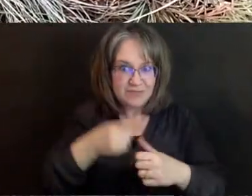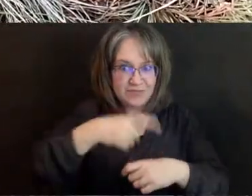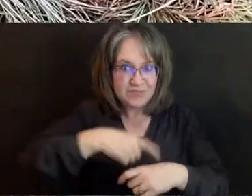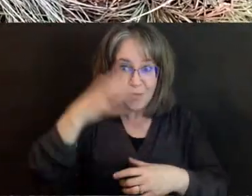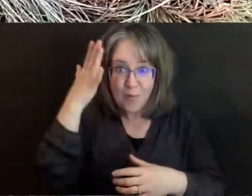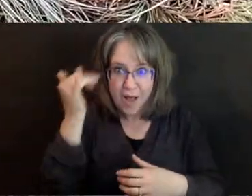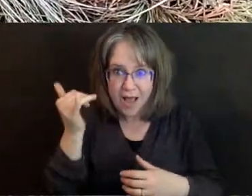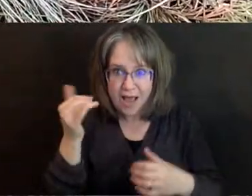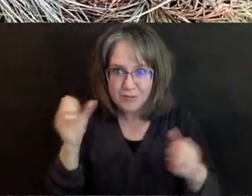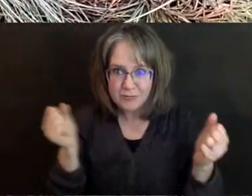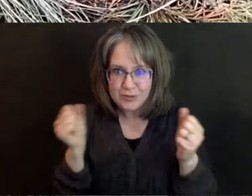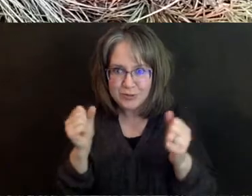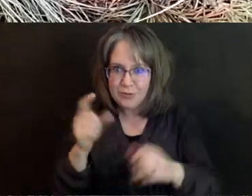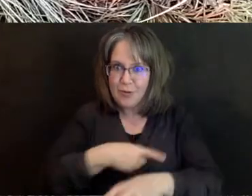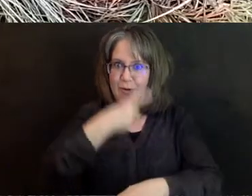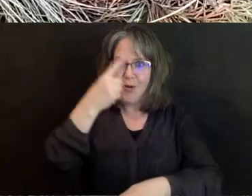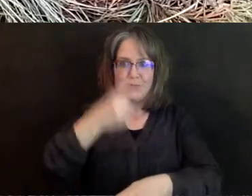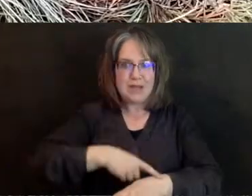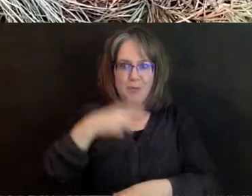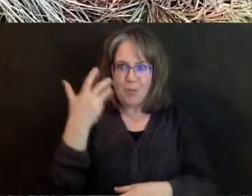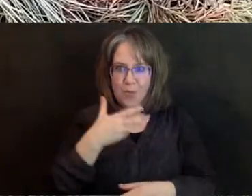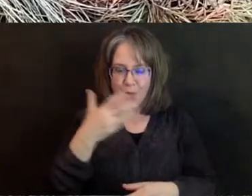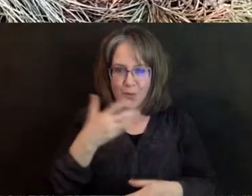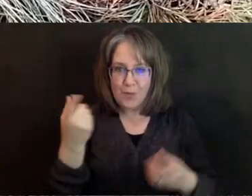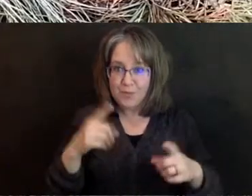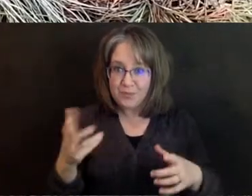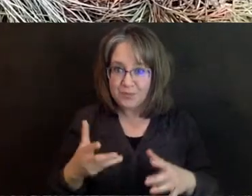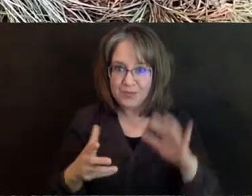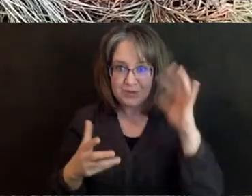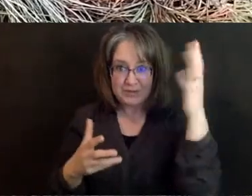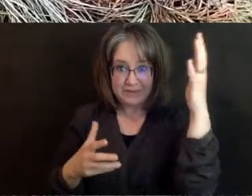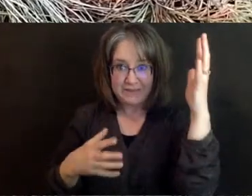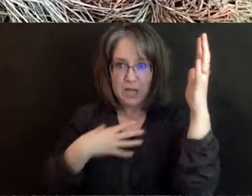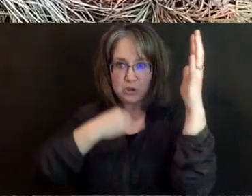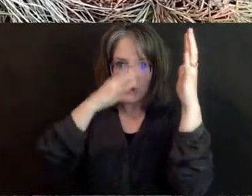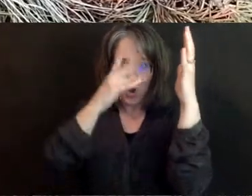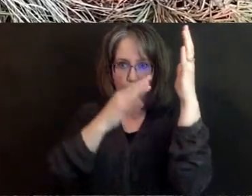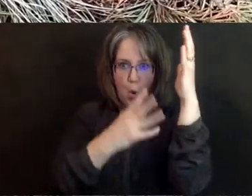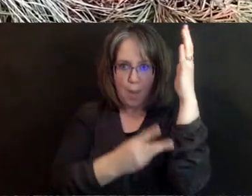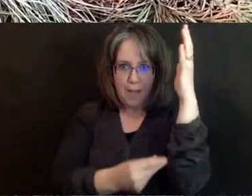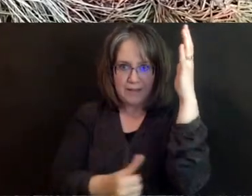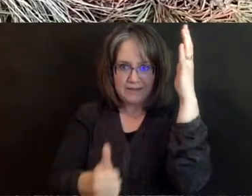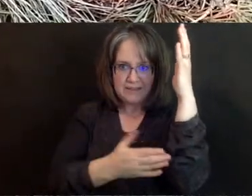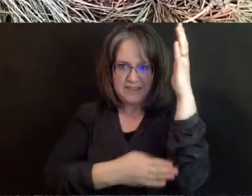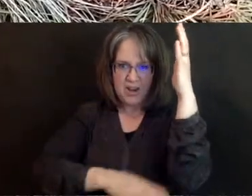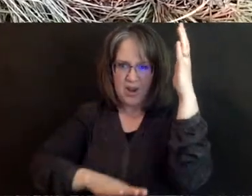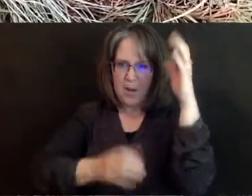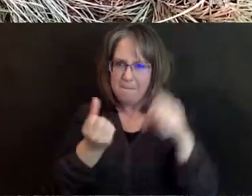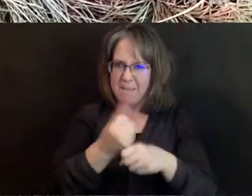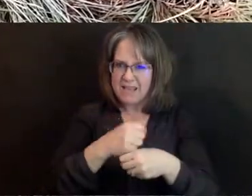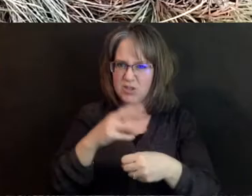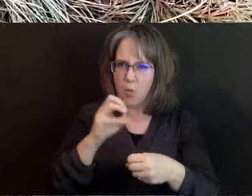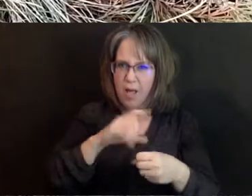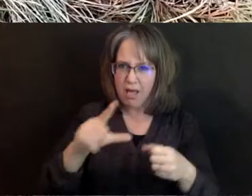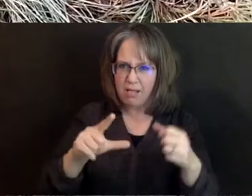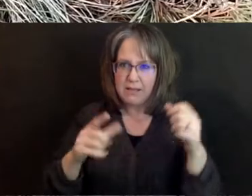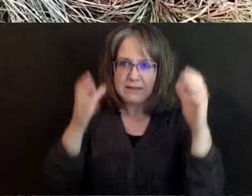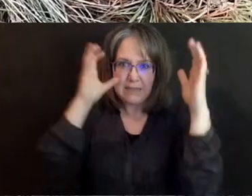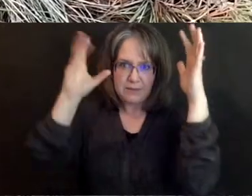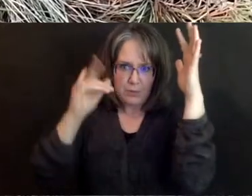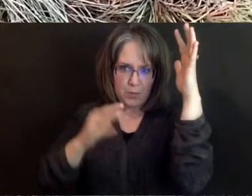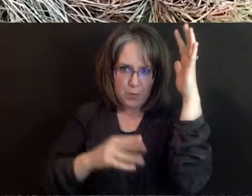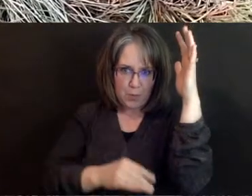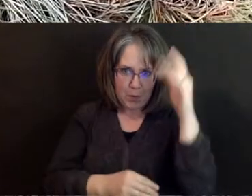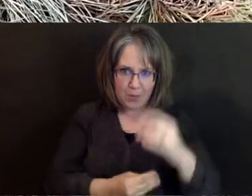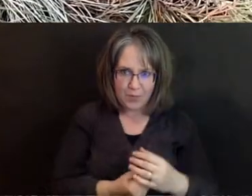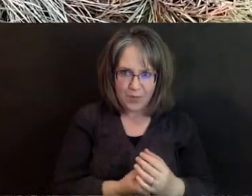long winter. The snow will first melt under the trees, causing tree wells. Because the sun hits here first, flora